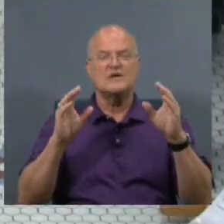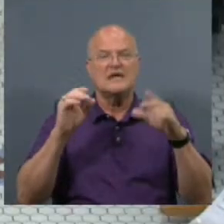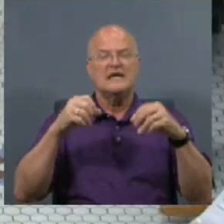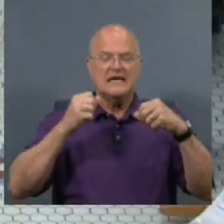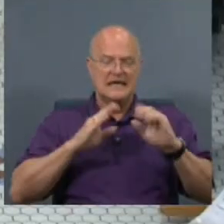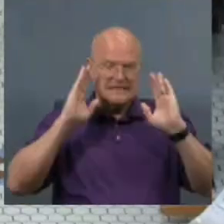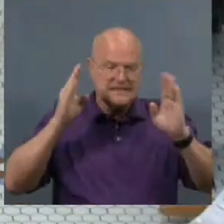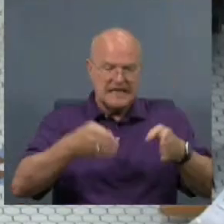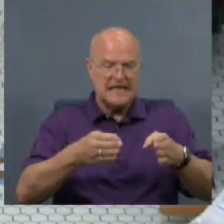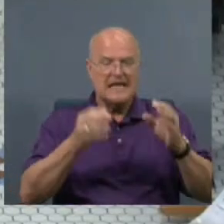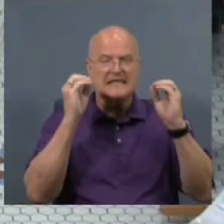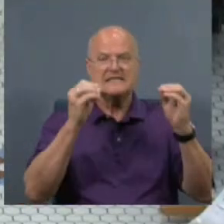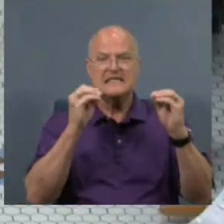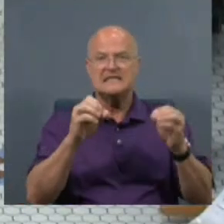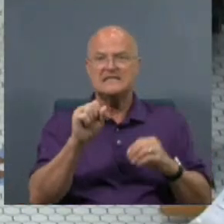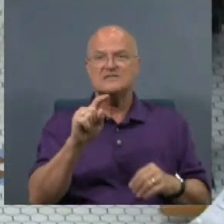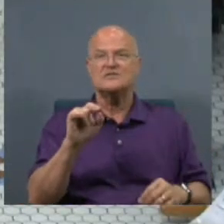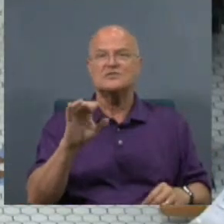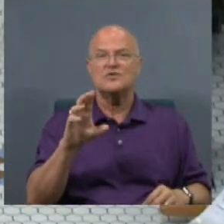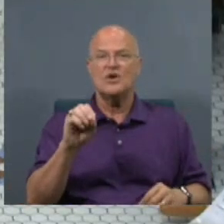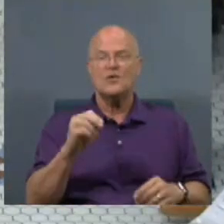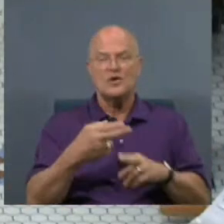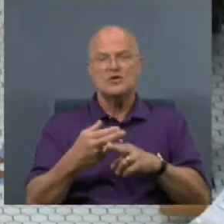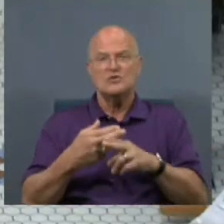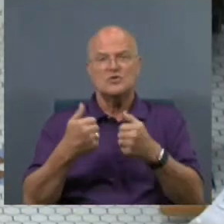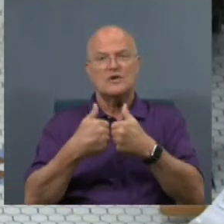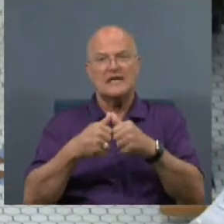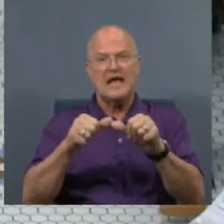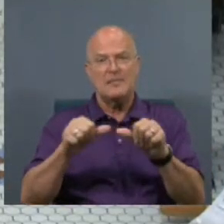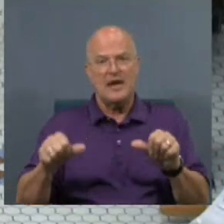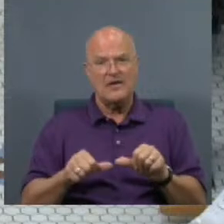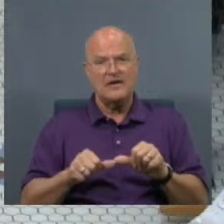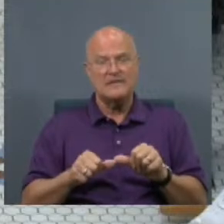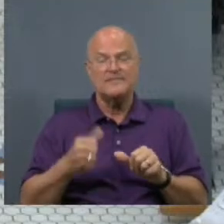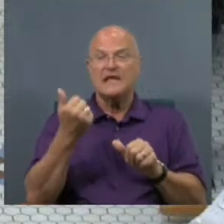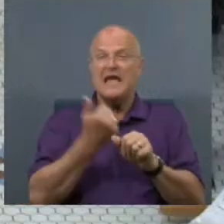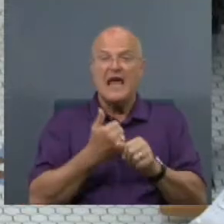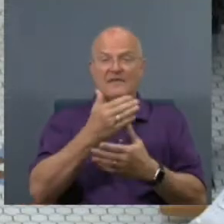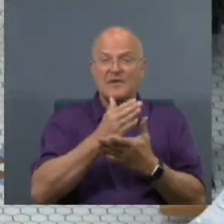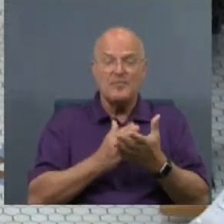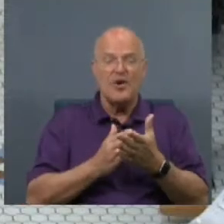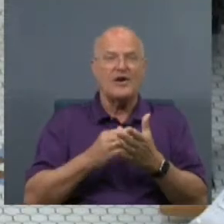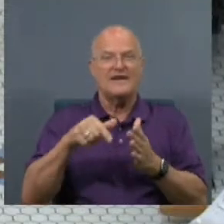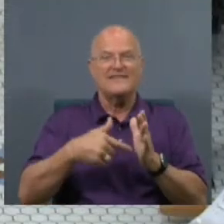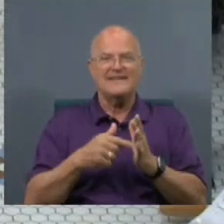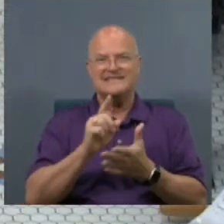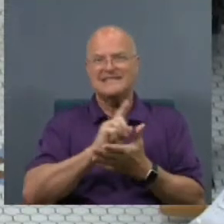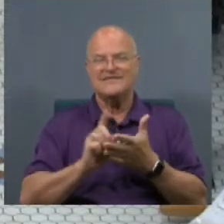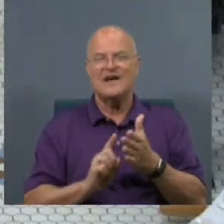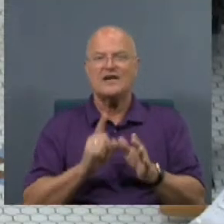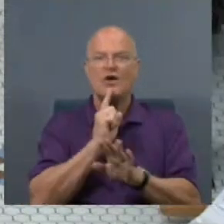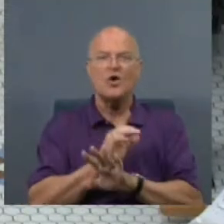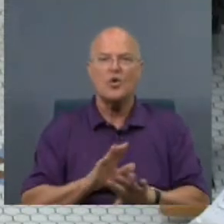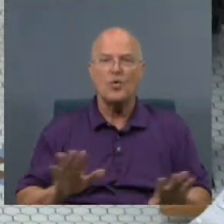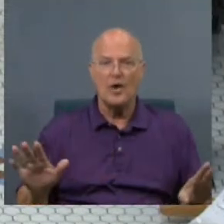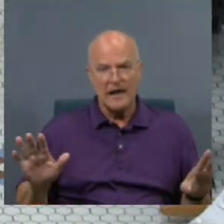teaching and club fitting studio, and a short game area. Every element designed to create a